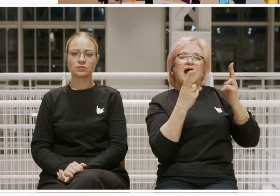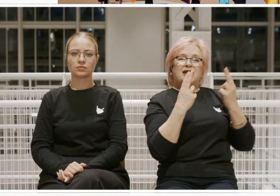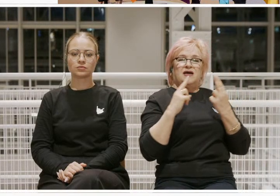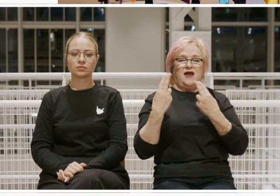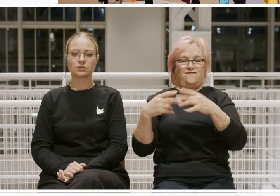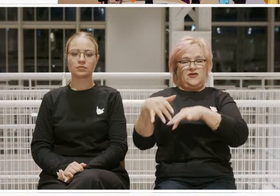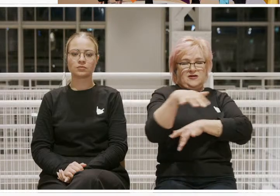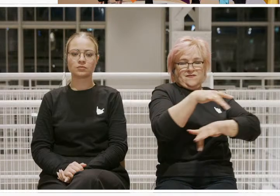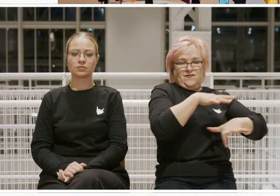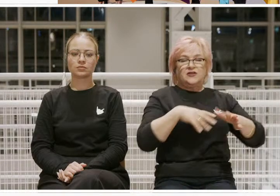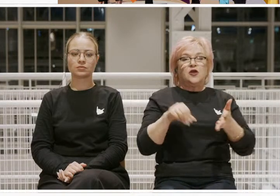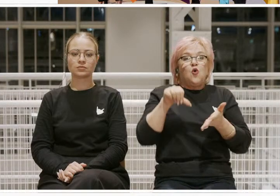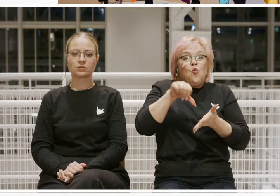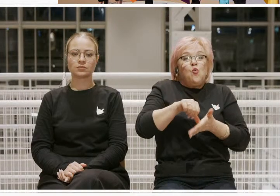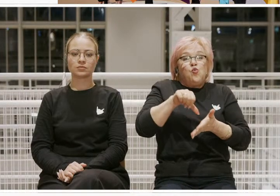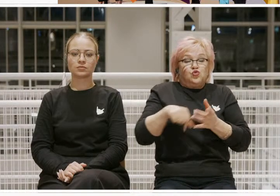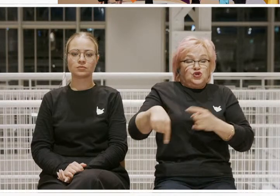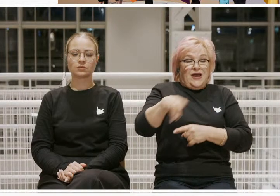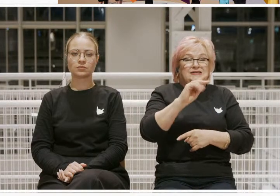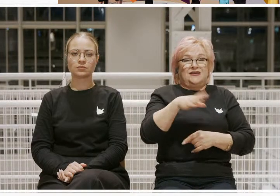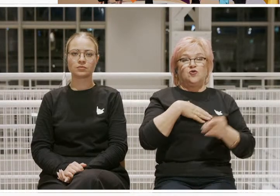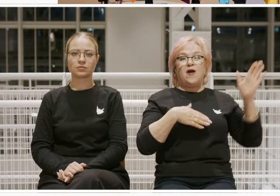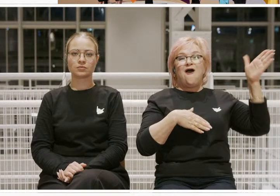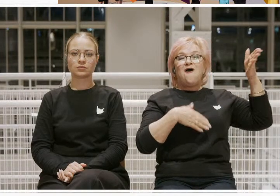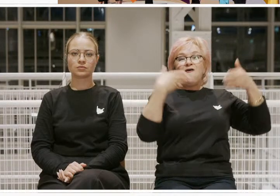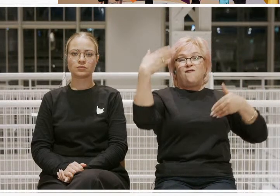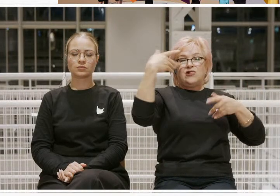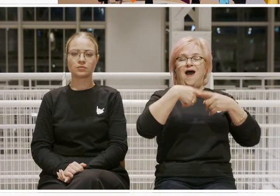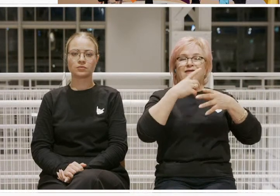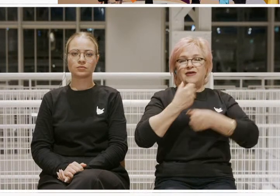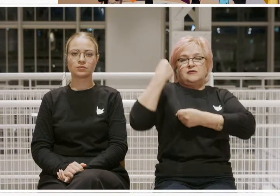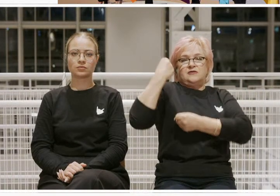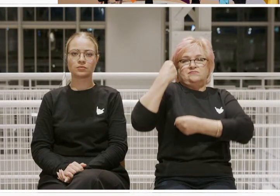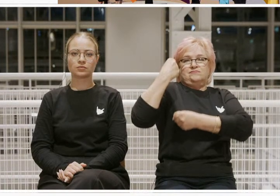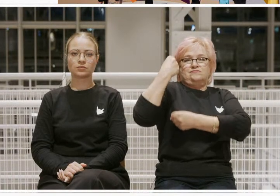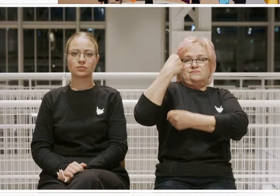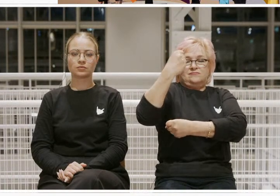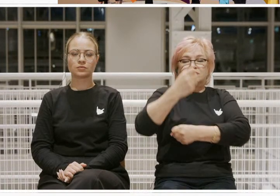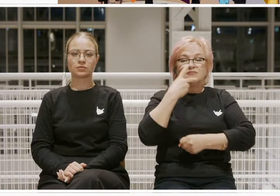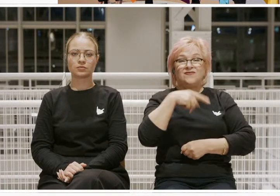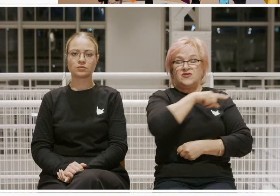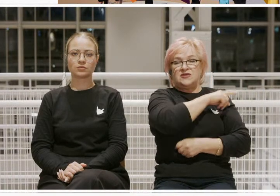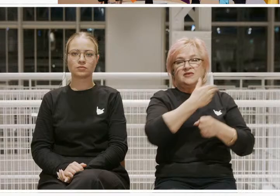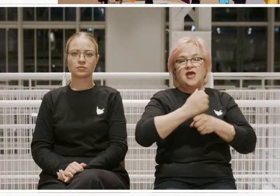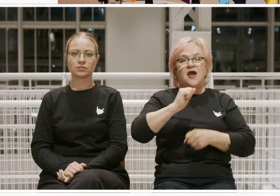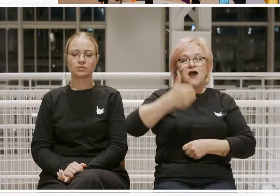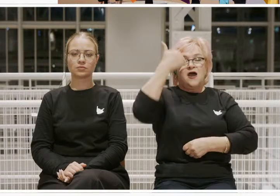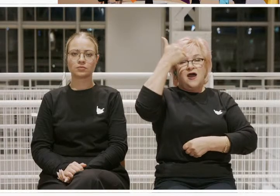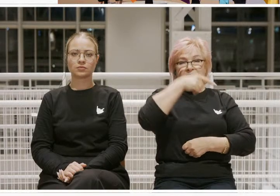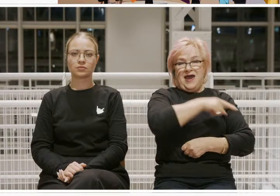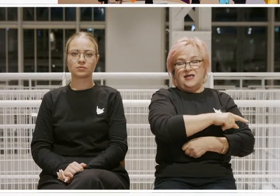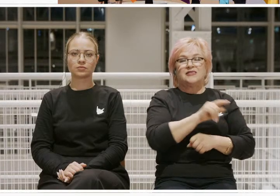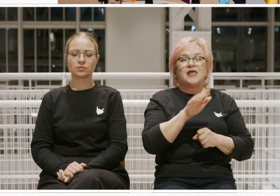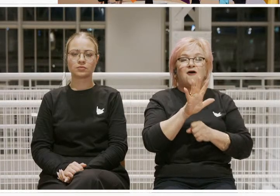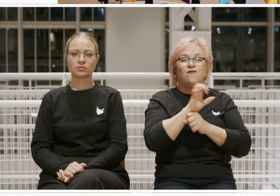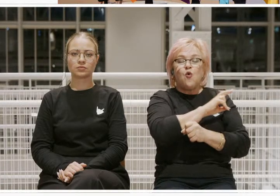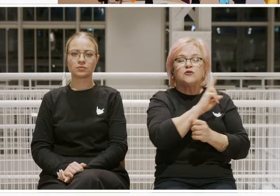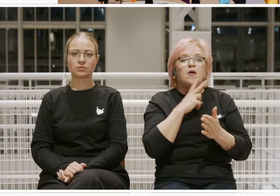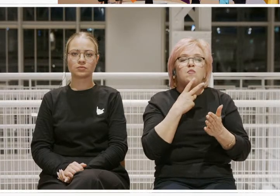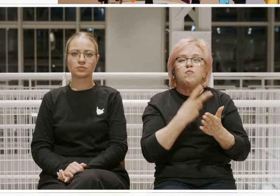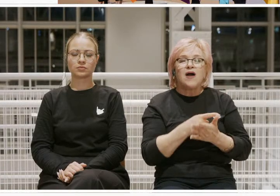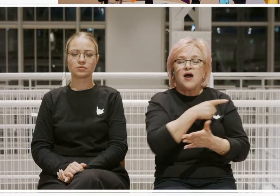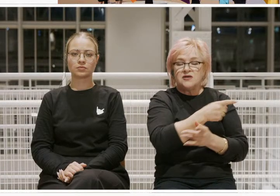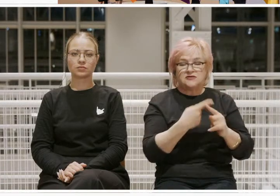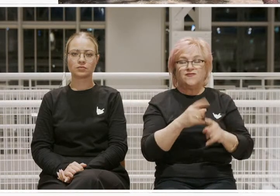from Gazhane Museum, where the artists made a performance with the